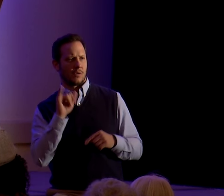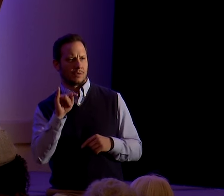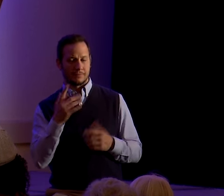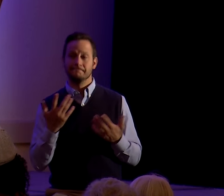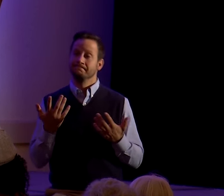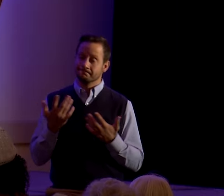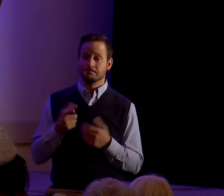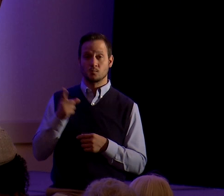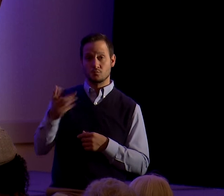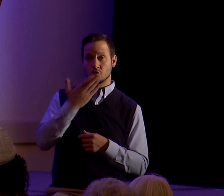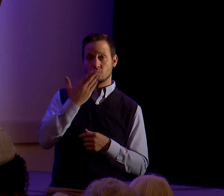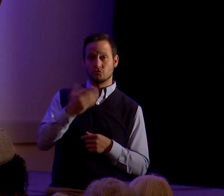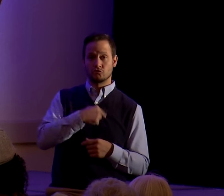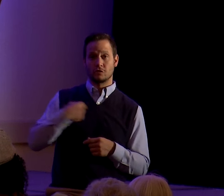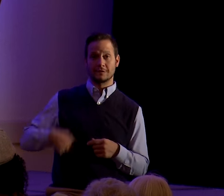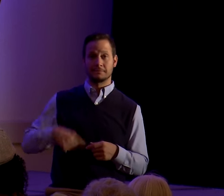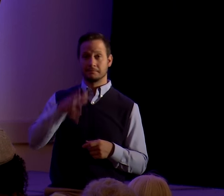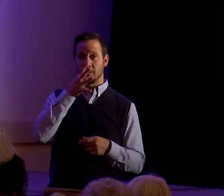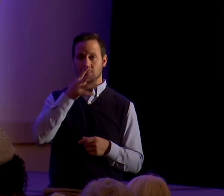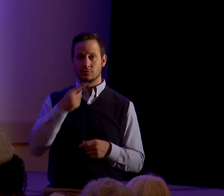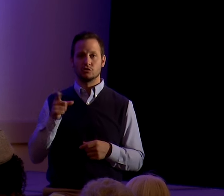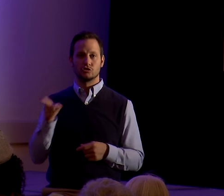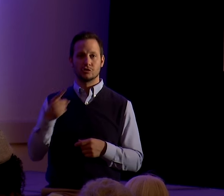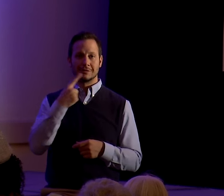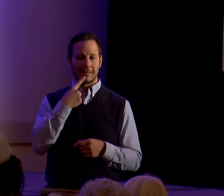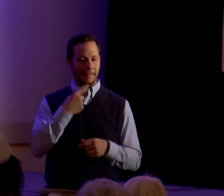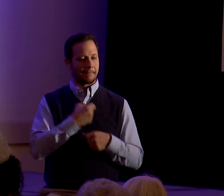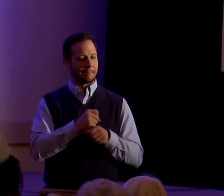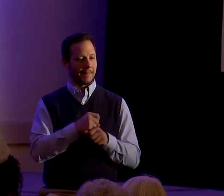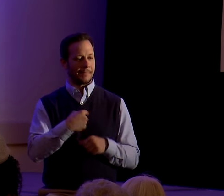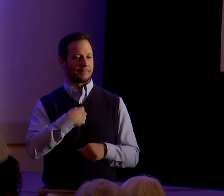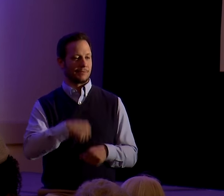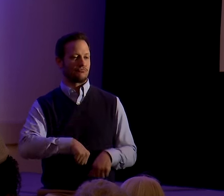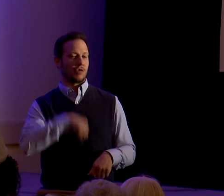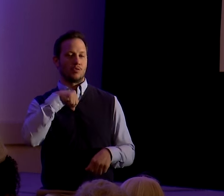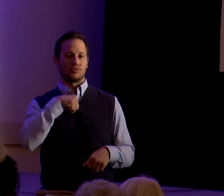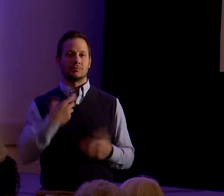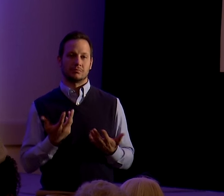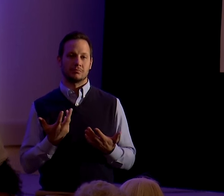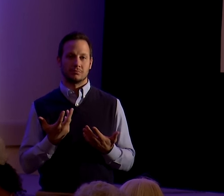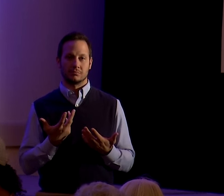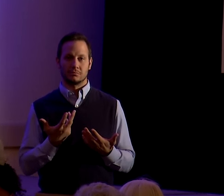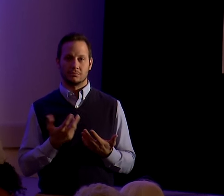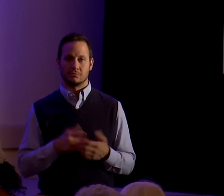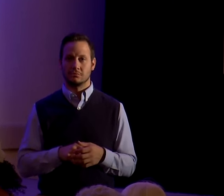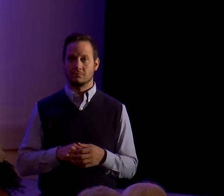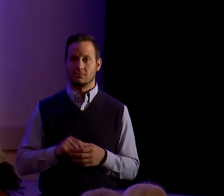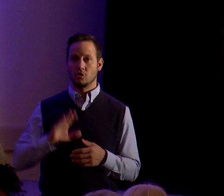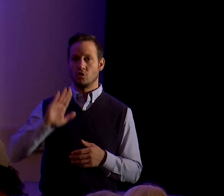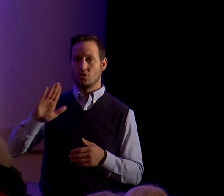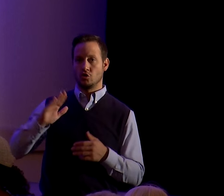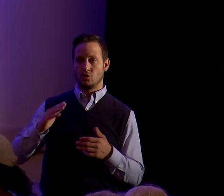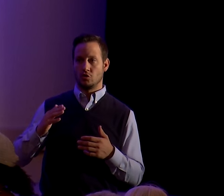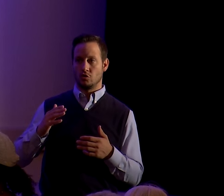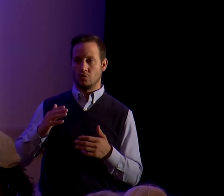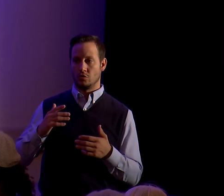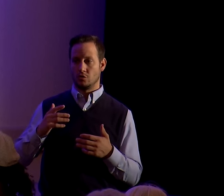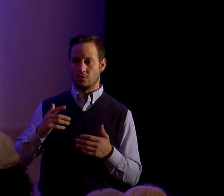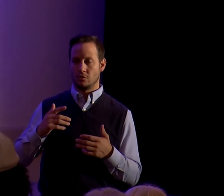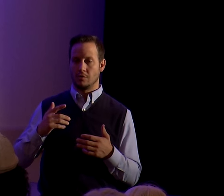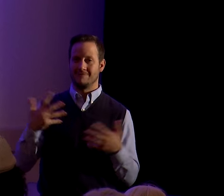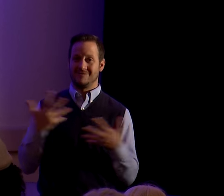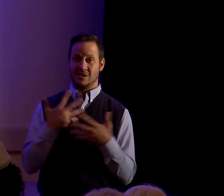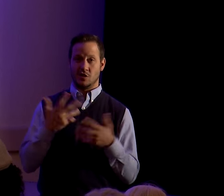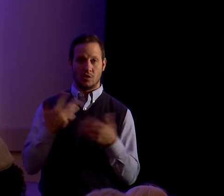good Chinese mom, she says, make me proud, okay? So, yeah, her fear, of course, is that I will embarrass